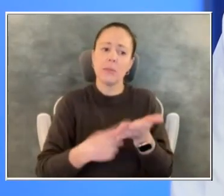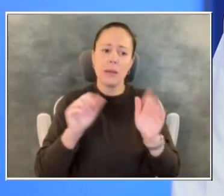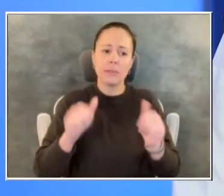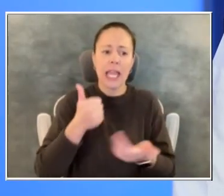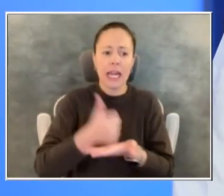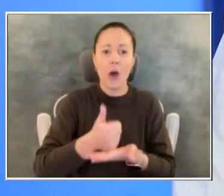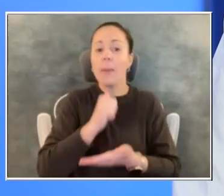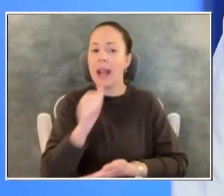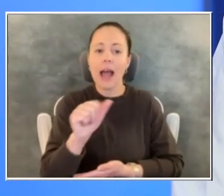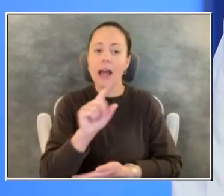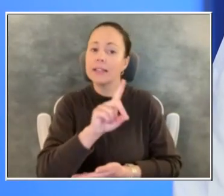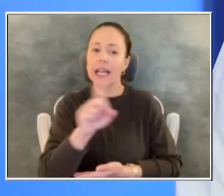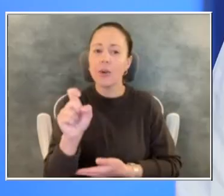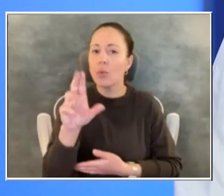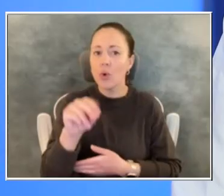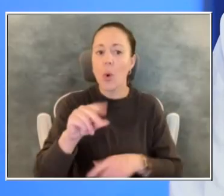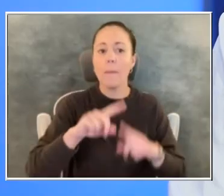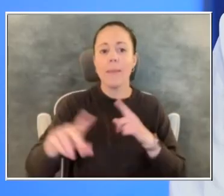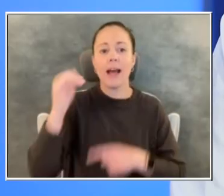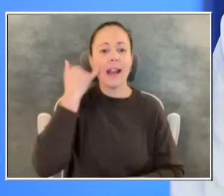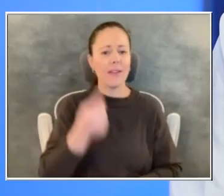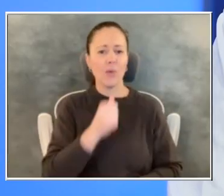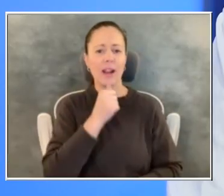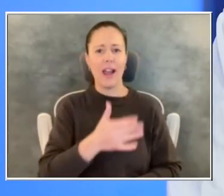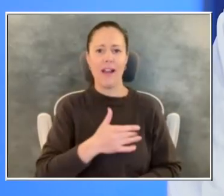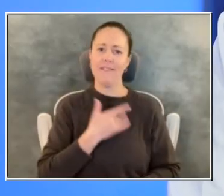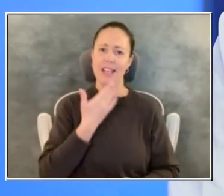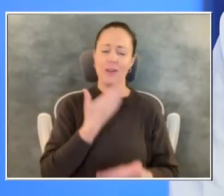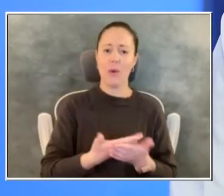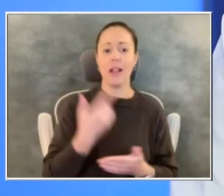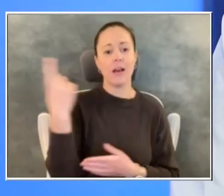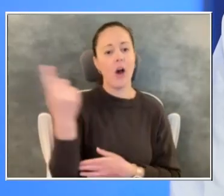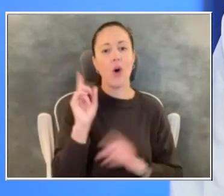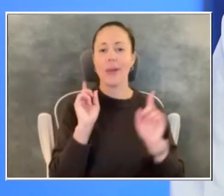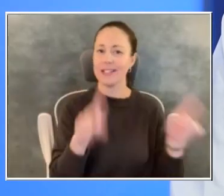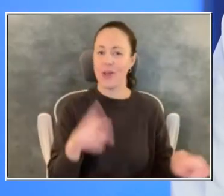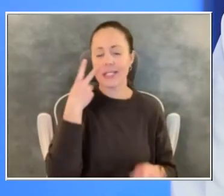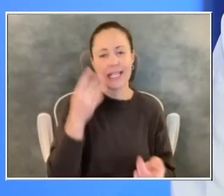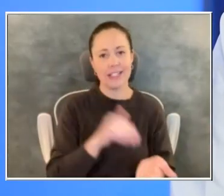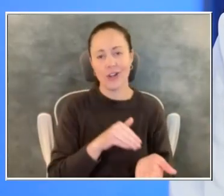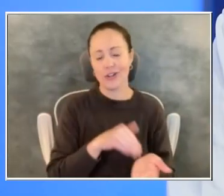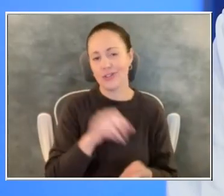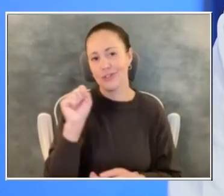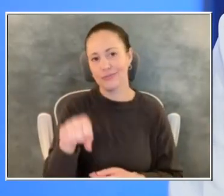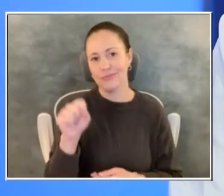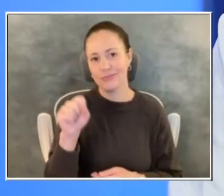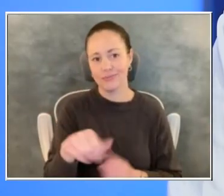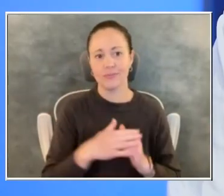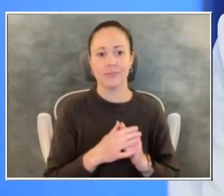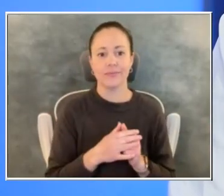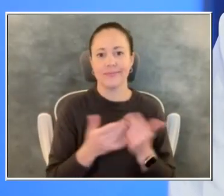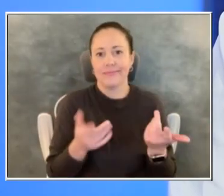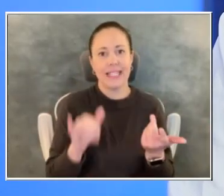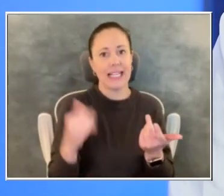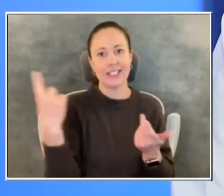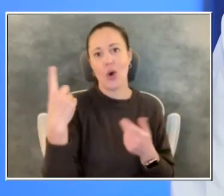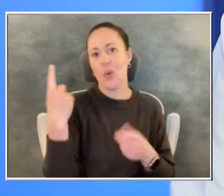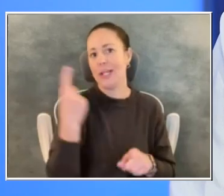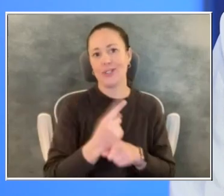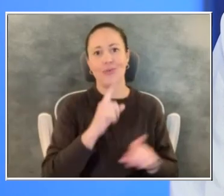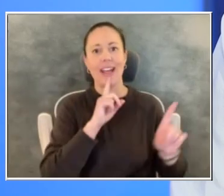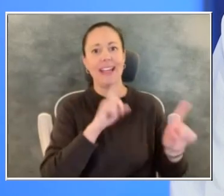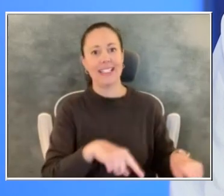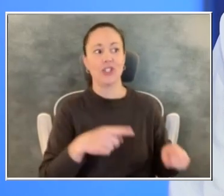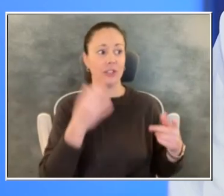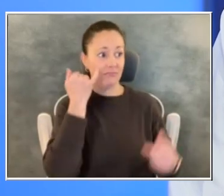not feeling well, then always seek medical advice. And I think that's not, that will never be the wrong answer. Okay, if you feel that your